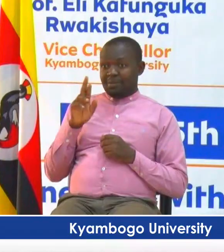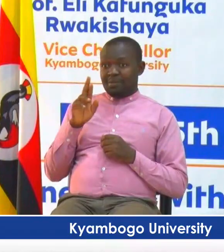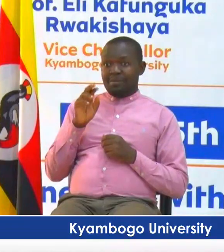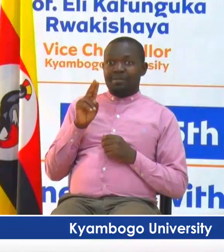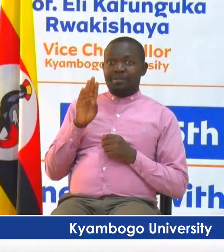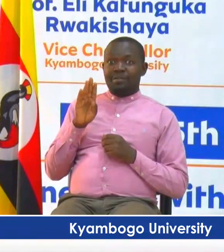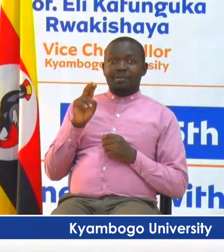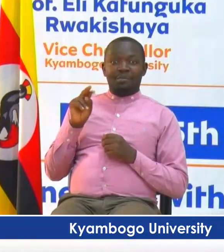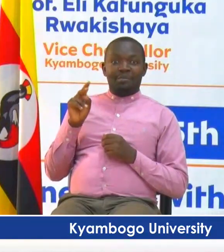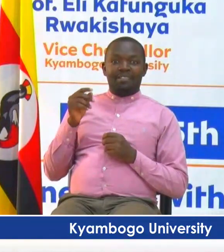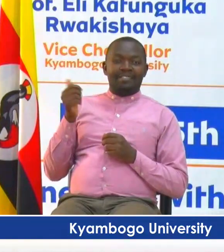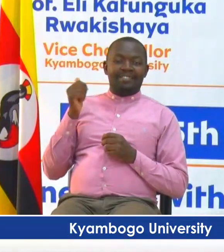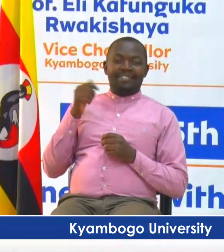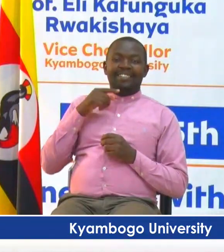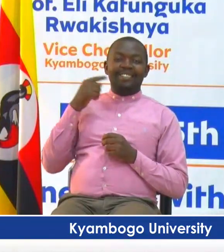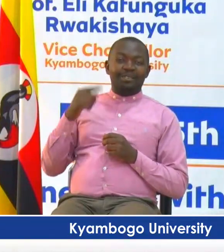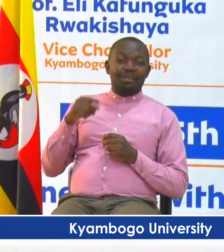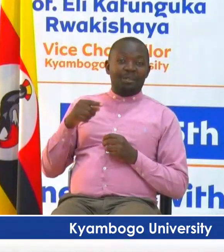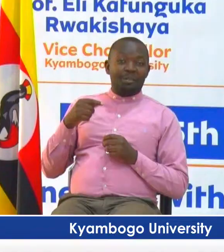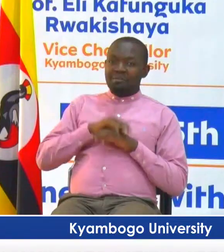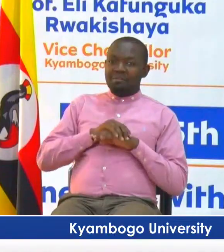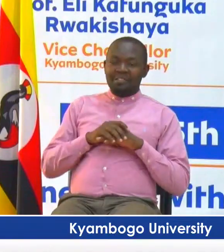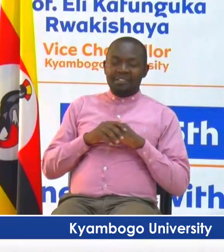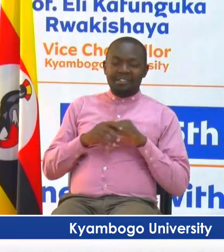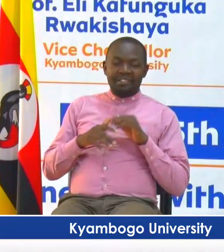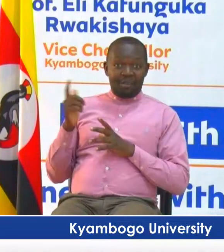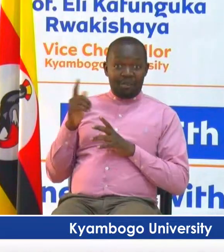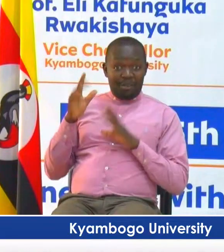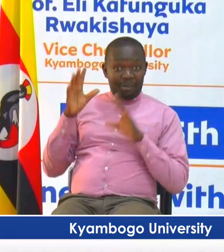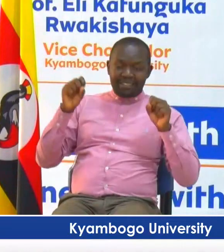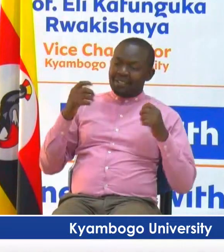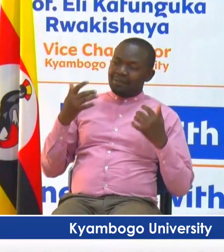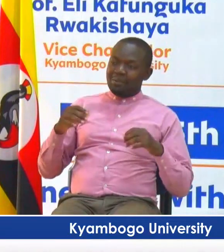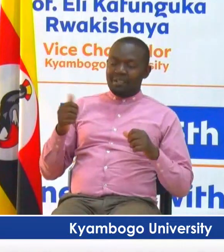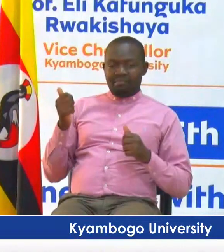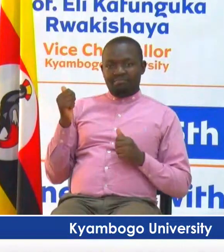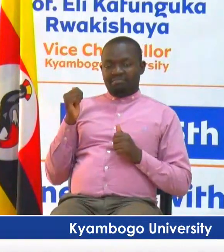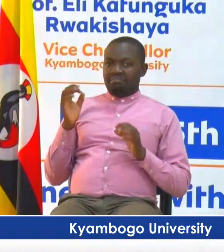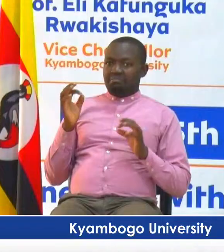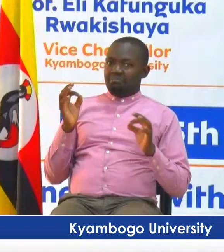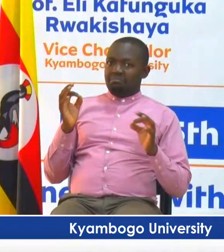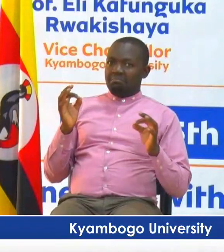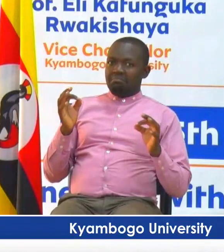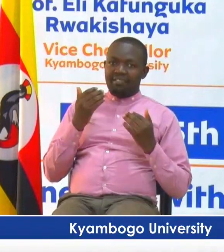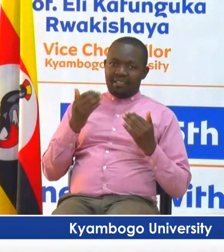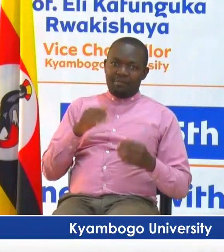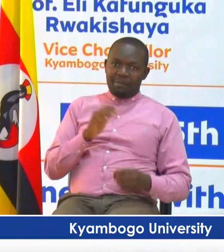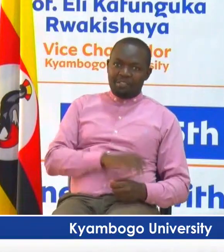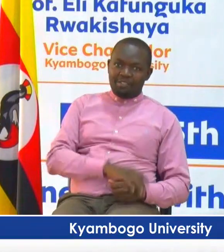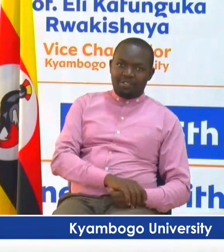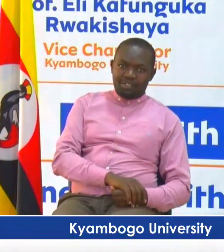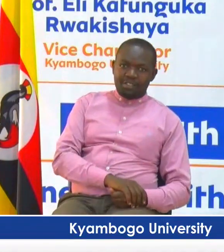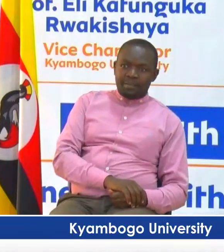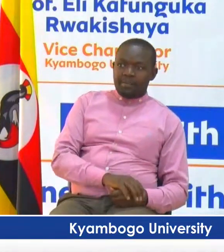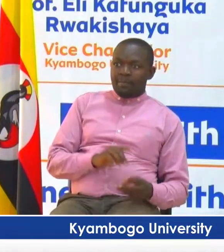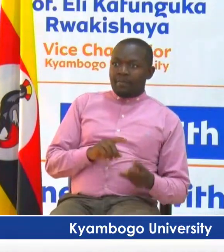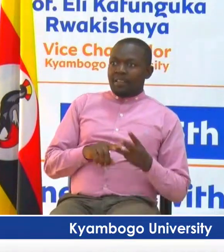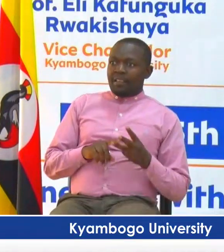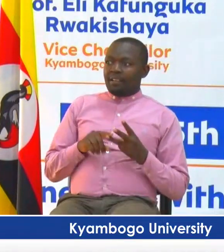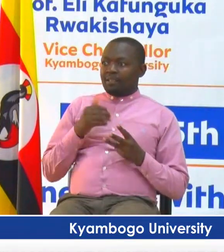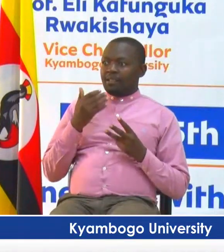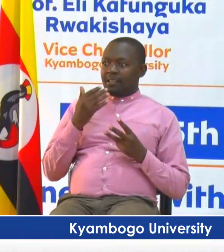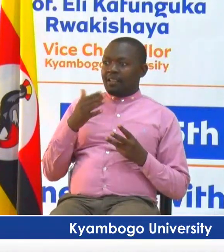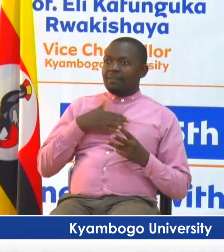co-MC'd with a president. And indeed, I think they made the day very lively. Thank you very much. But also allow me thank